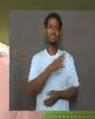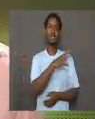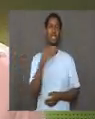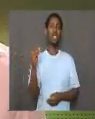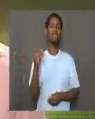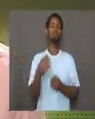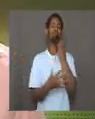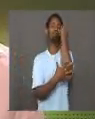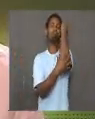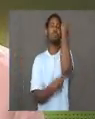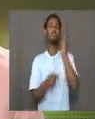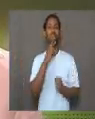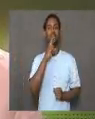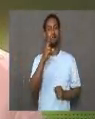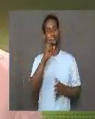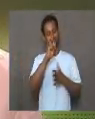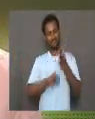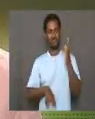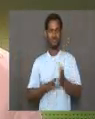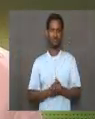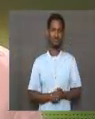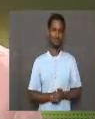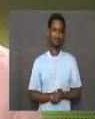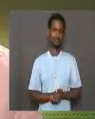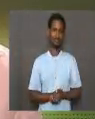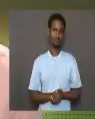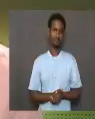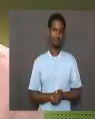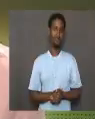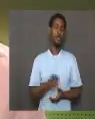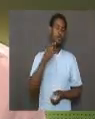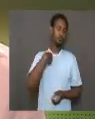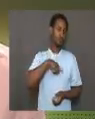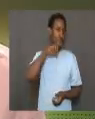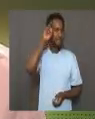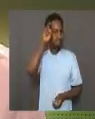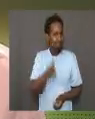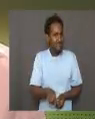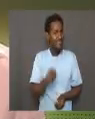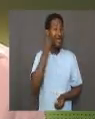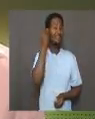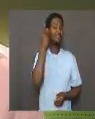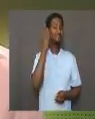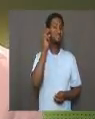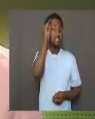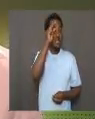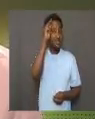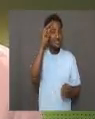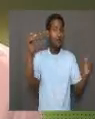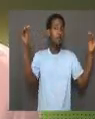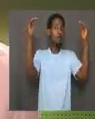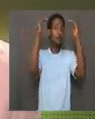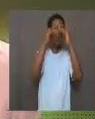and poverty are the result. We must understand that cultural